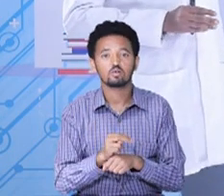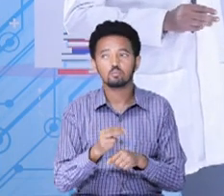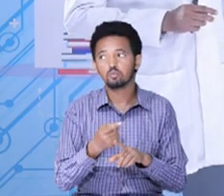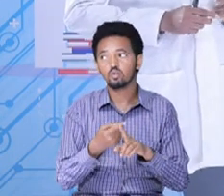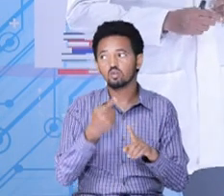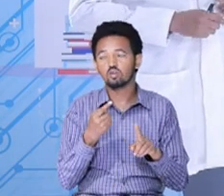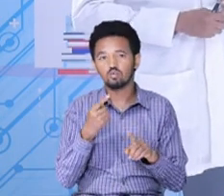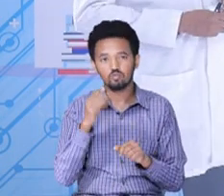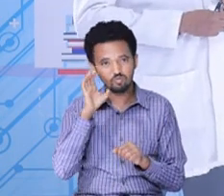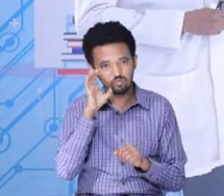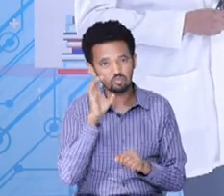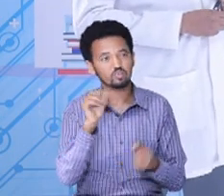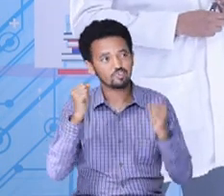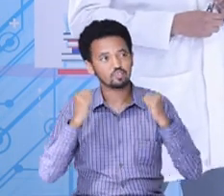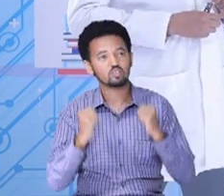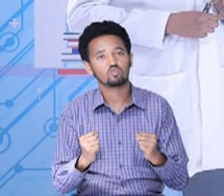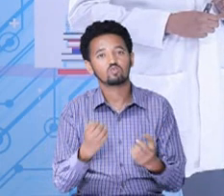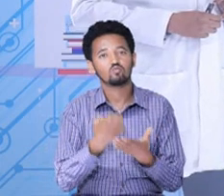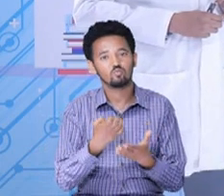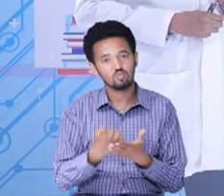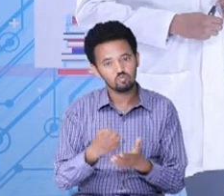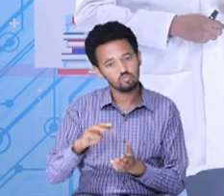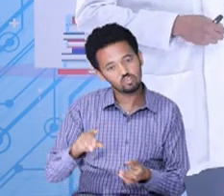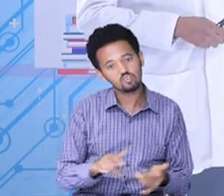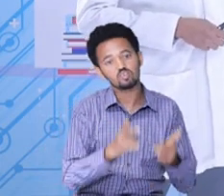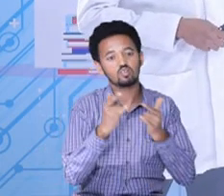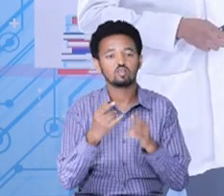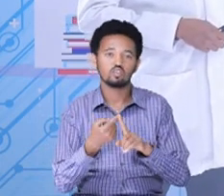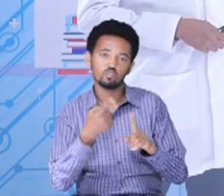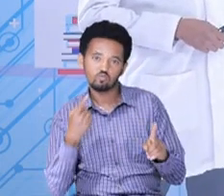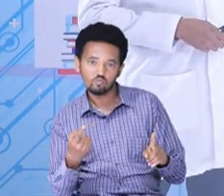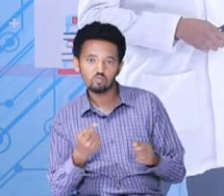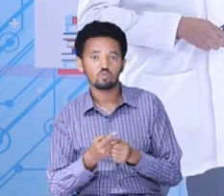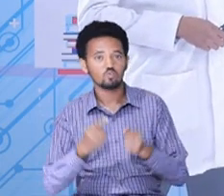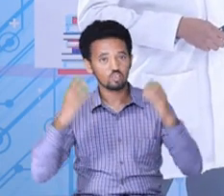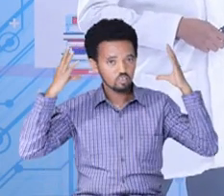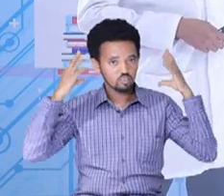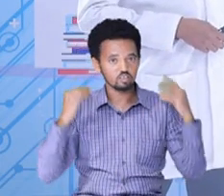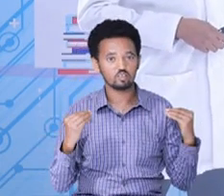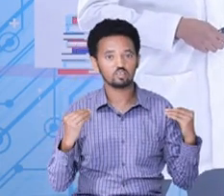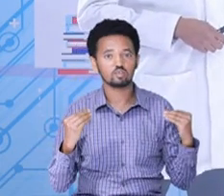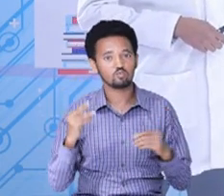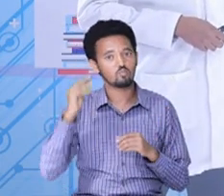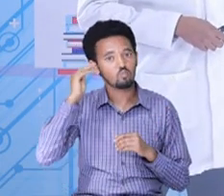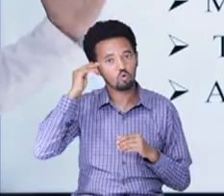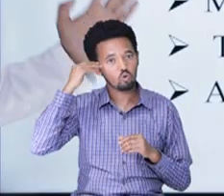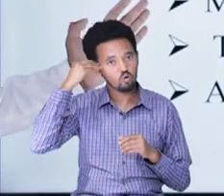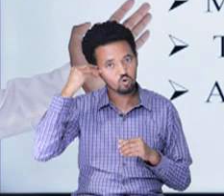became very strong mainly because of financial assistance got from Egypt,